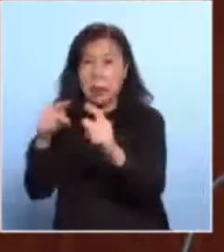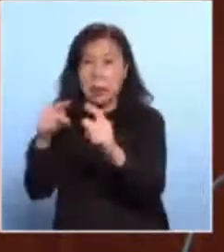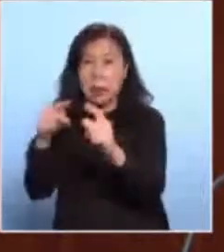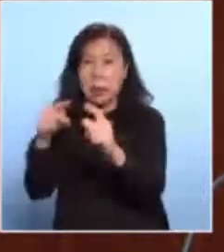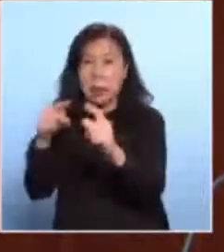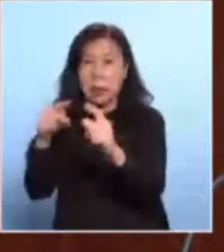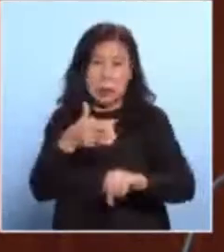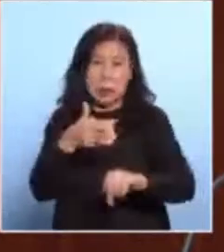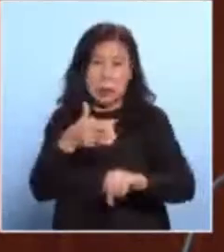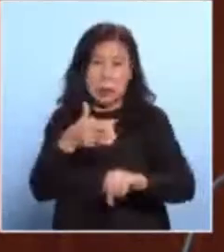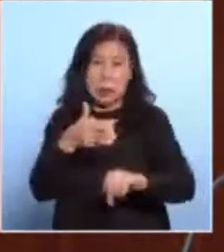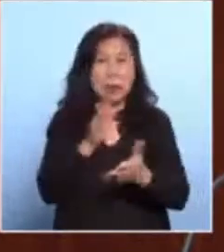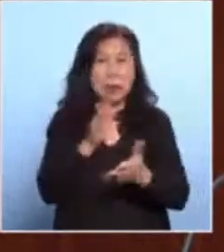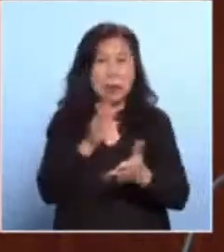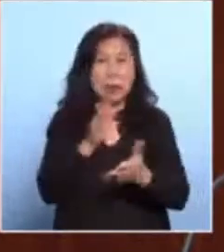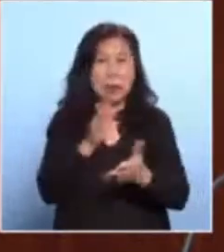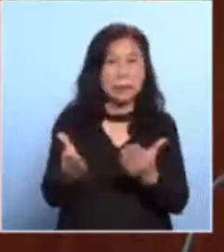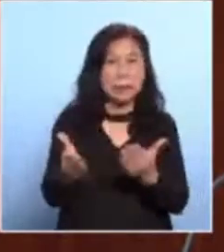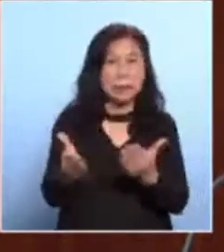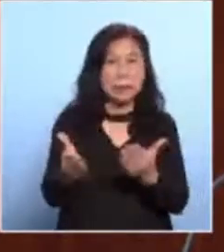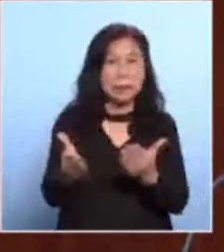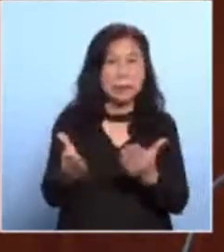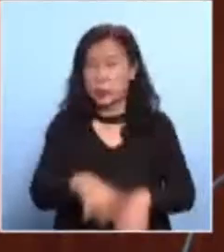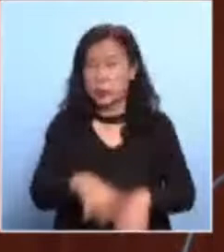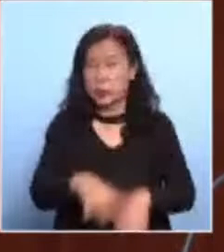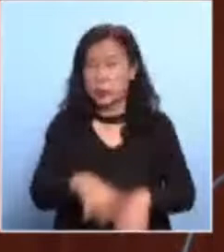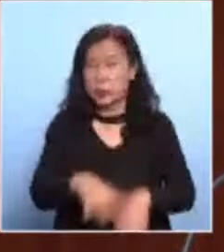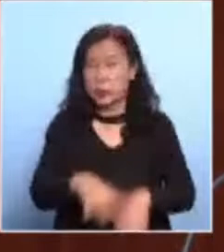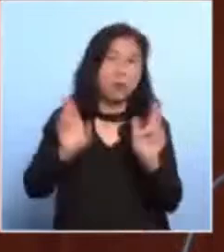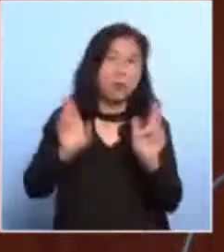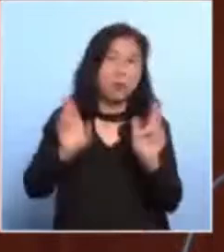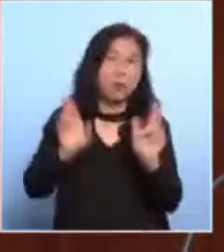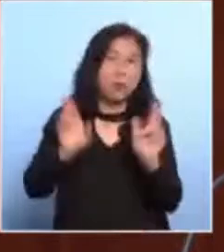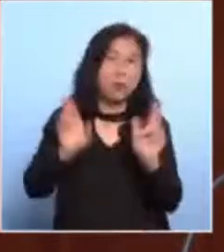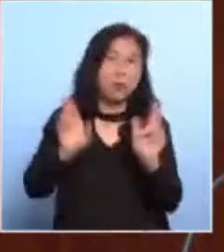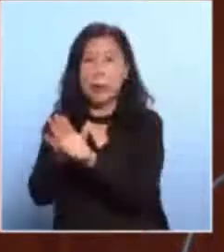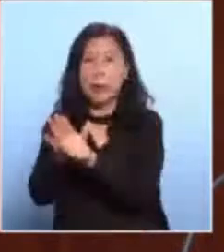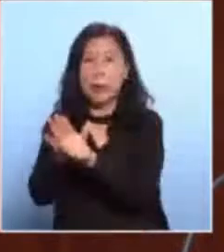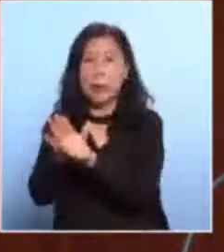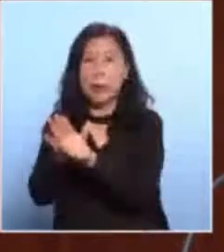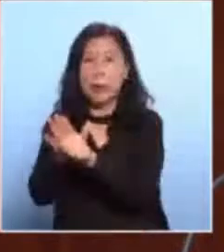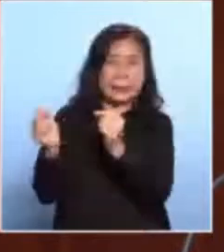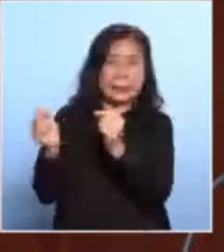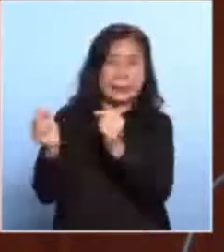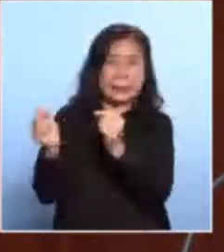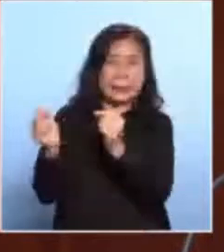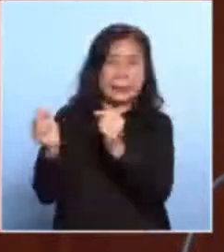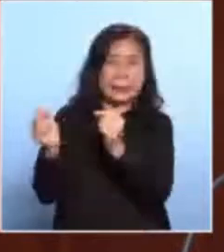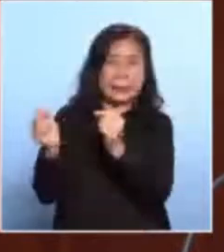will focus on creating a community environment that supports carers.